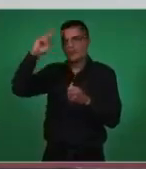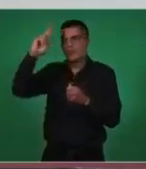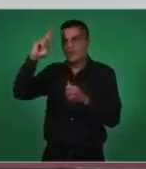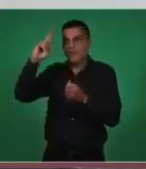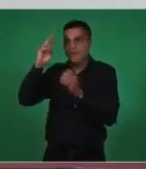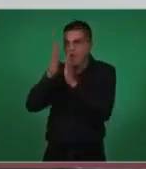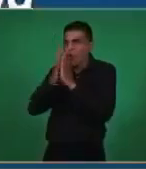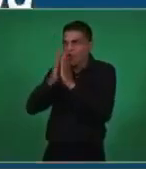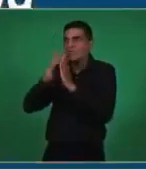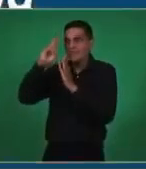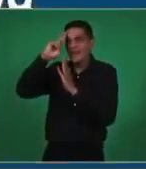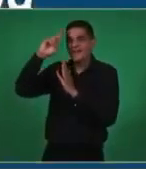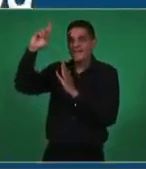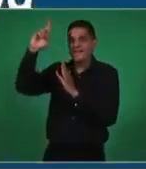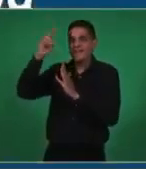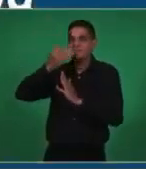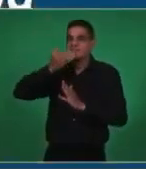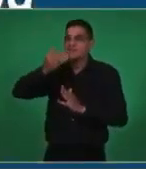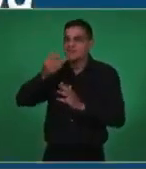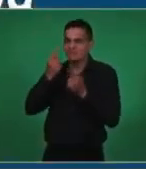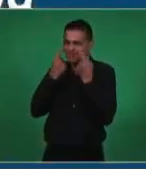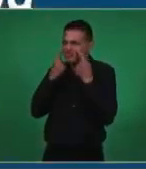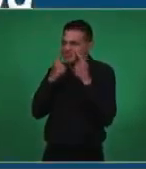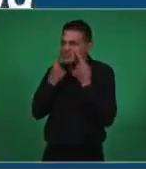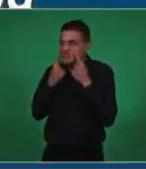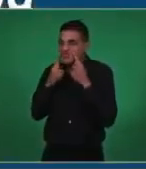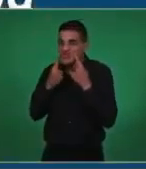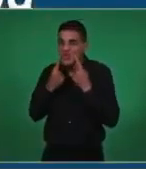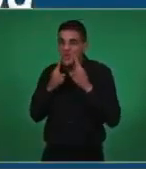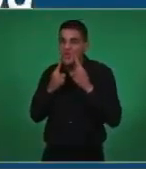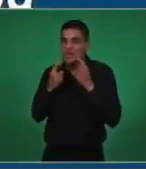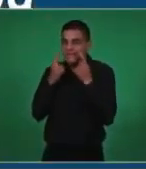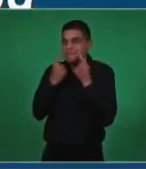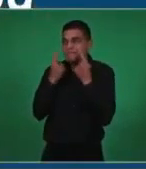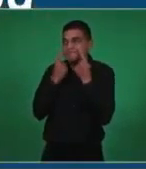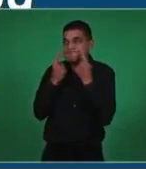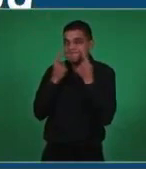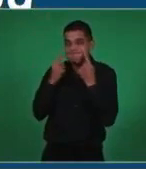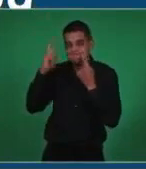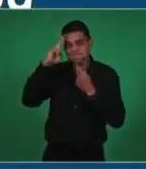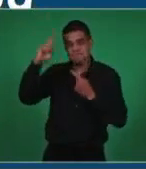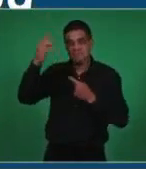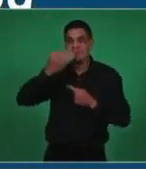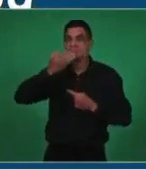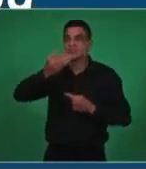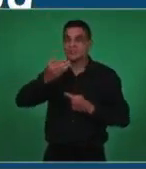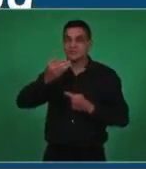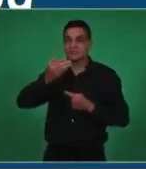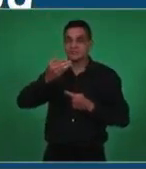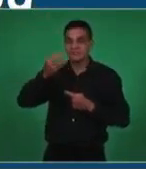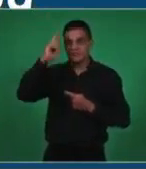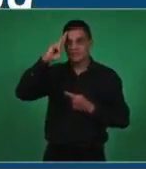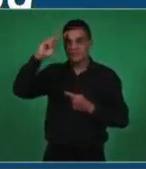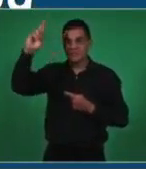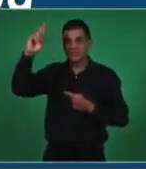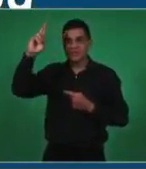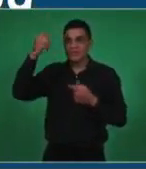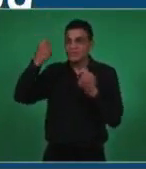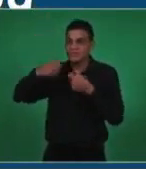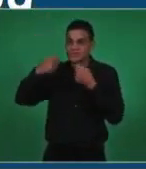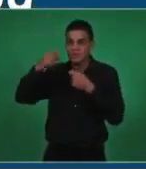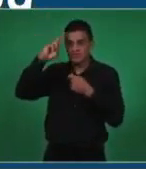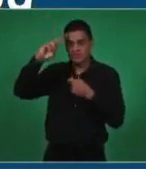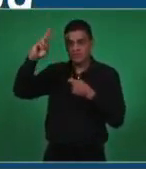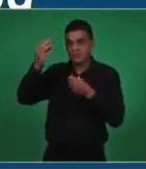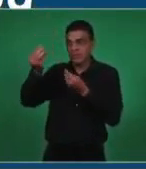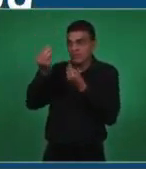Hannah prayed to the Lord, and she cried abundantly, made a vow saying, your servant, I will give to the